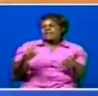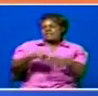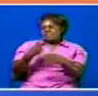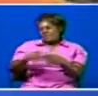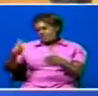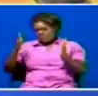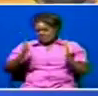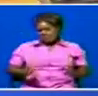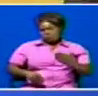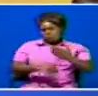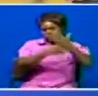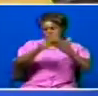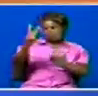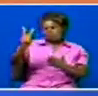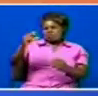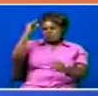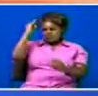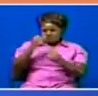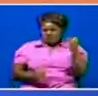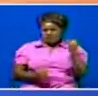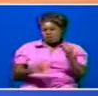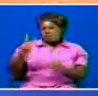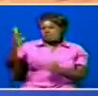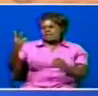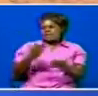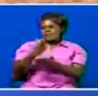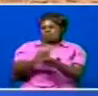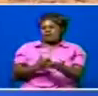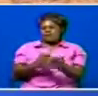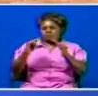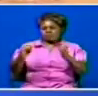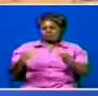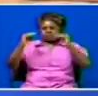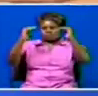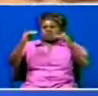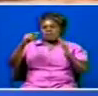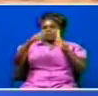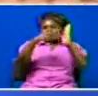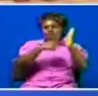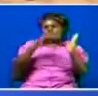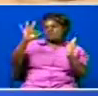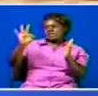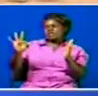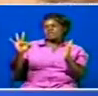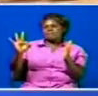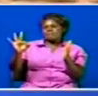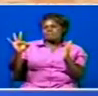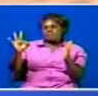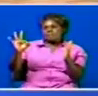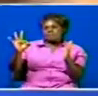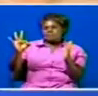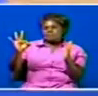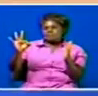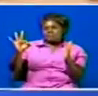Gideon Abucheri added a second and a final goal in the second half to prepare Borussia FC to 3 points further in the standings.